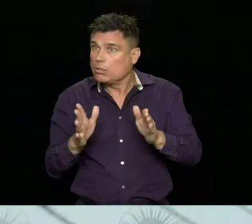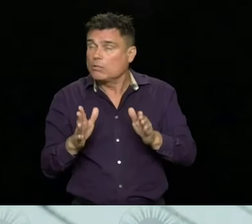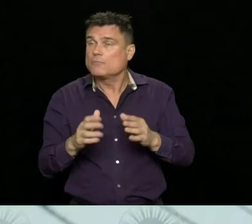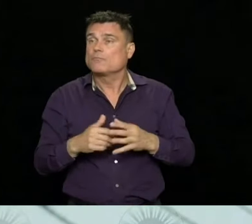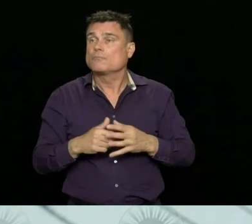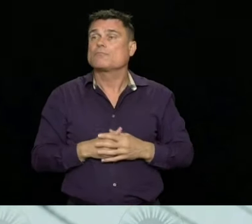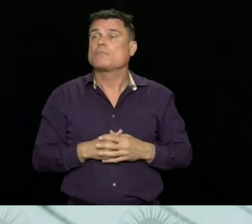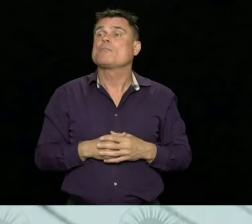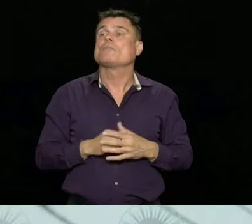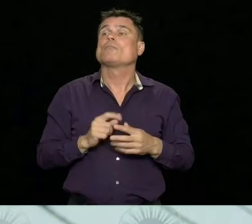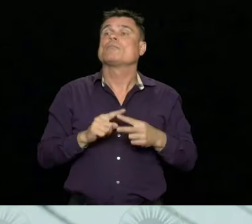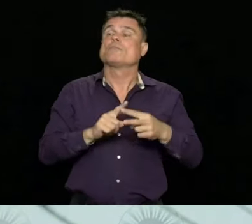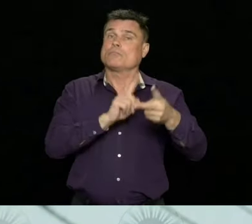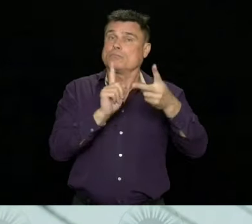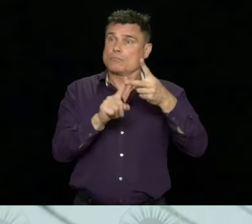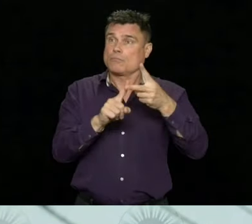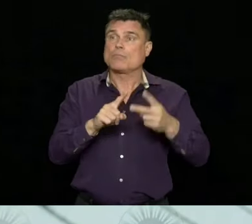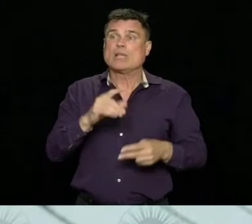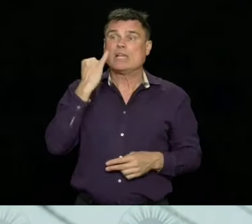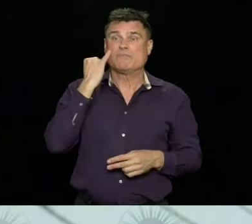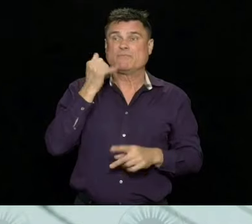are violating these guidelines?